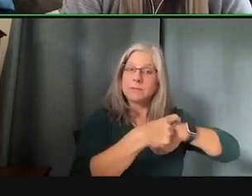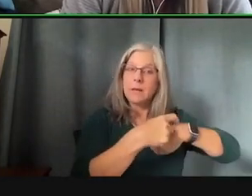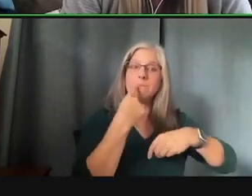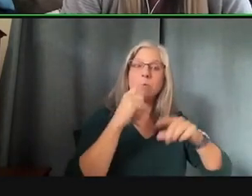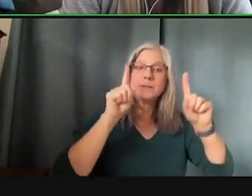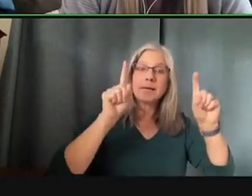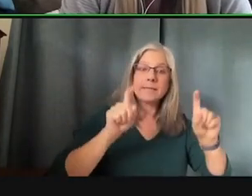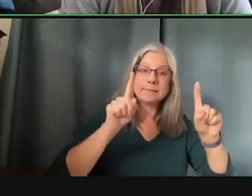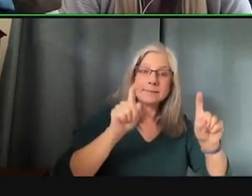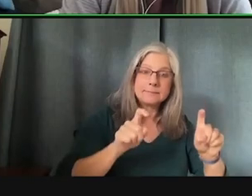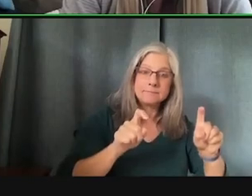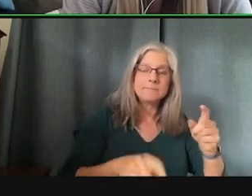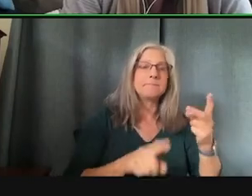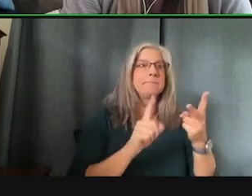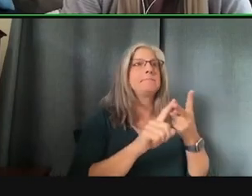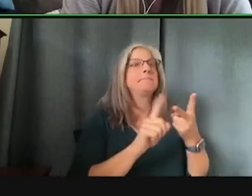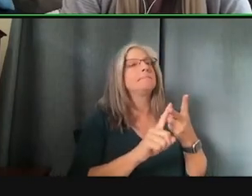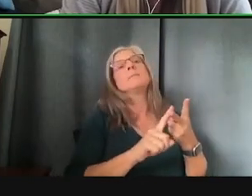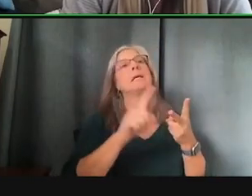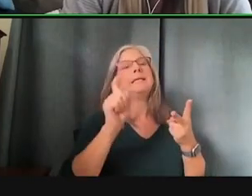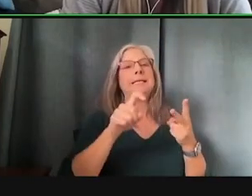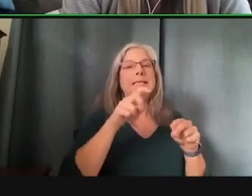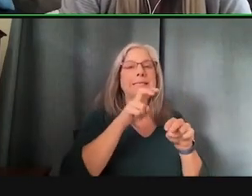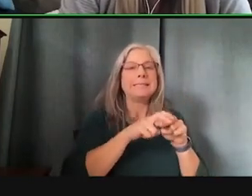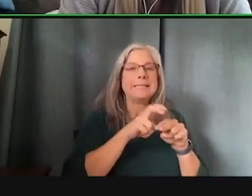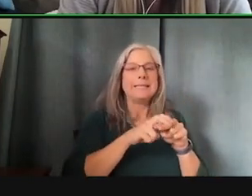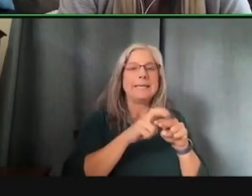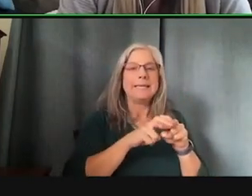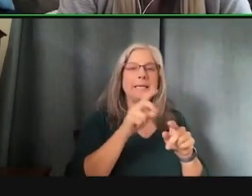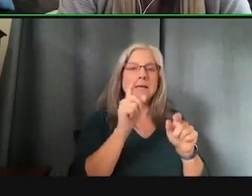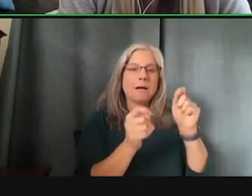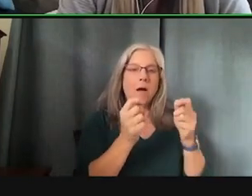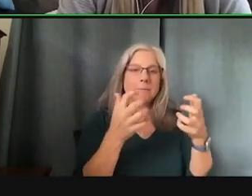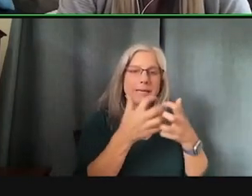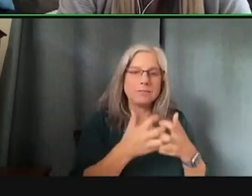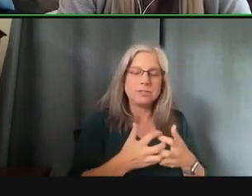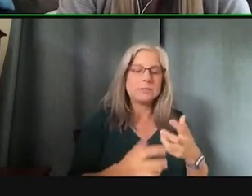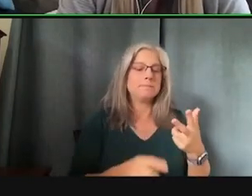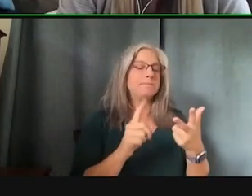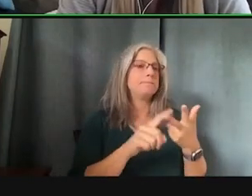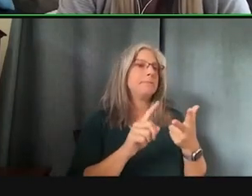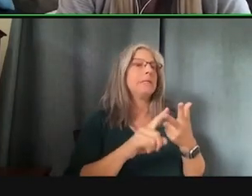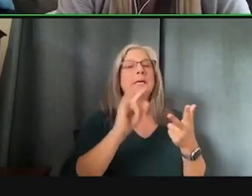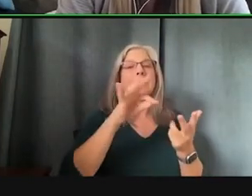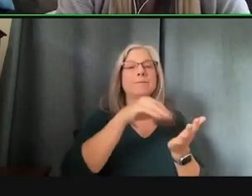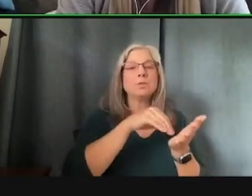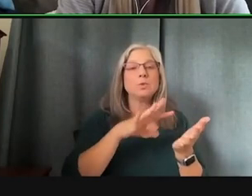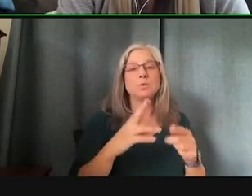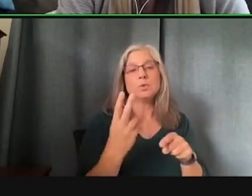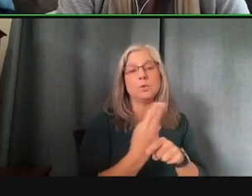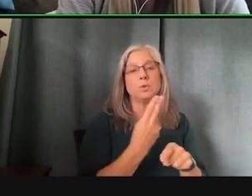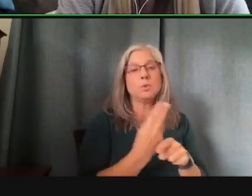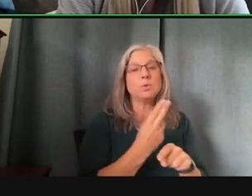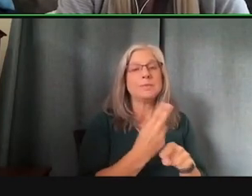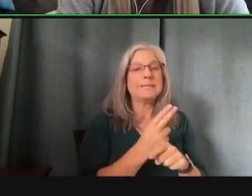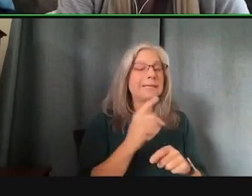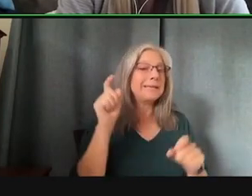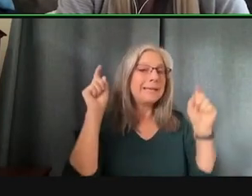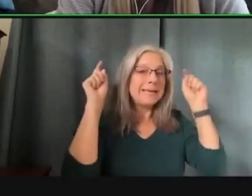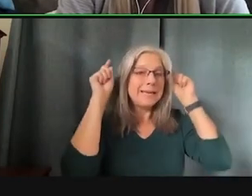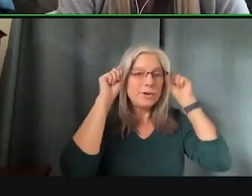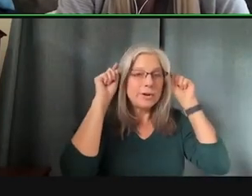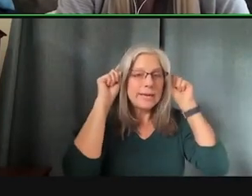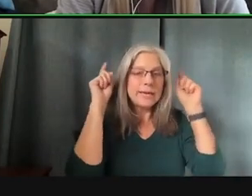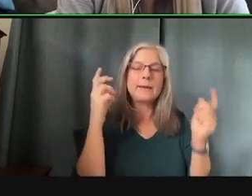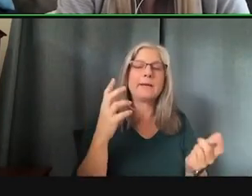for example, if they need seating accommodations. If a student is utilizing hearing assistive